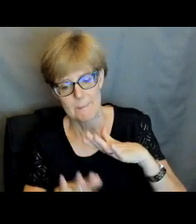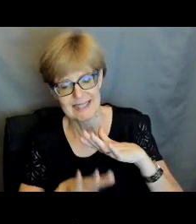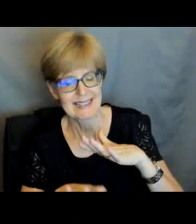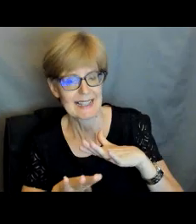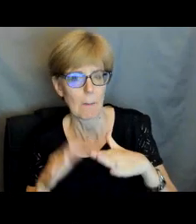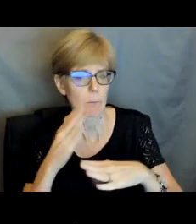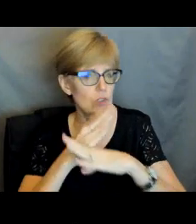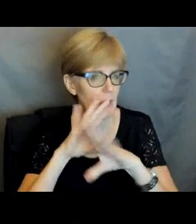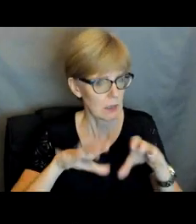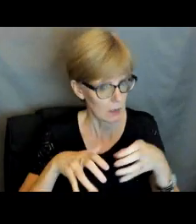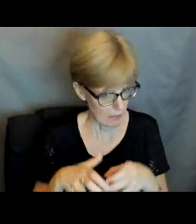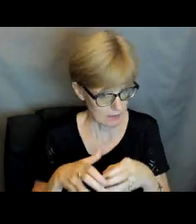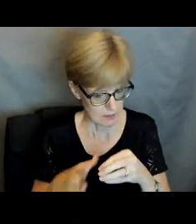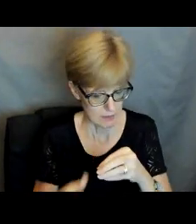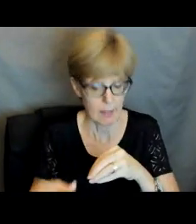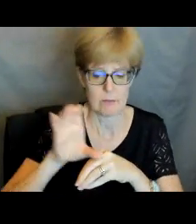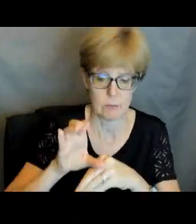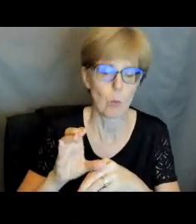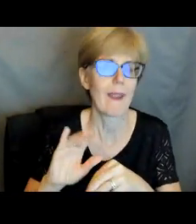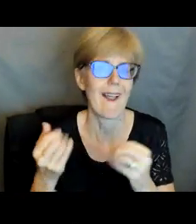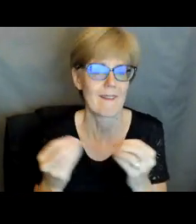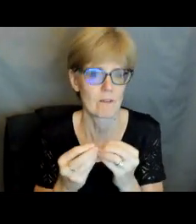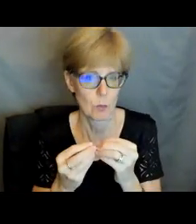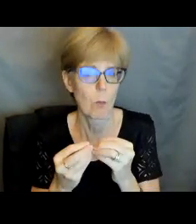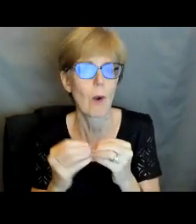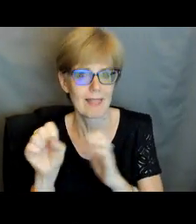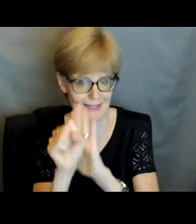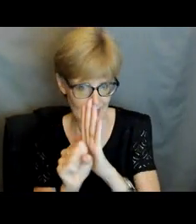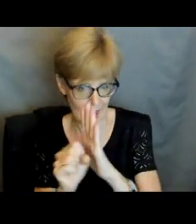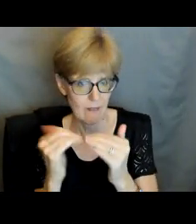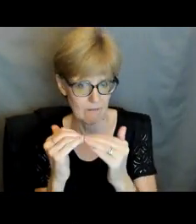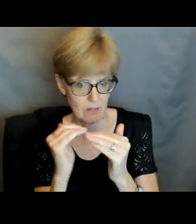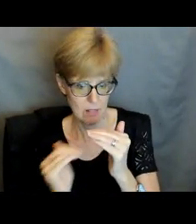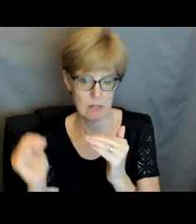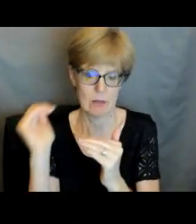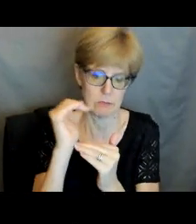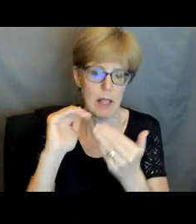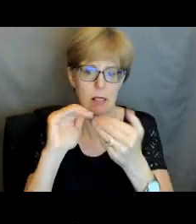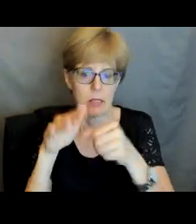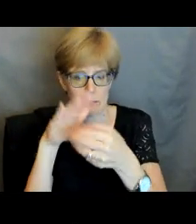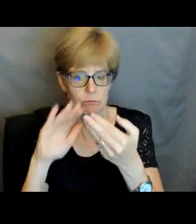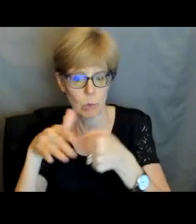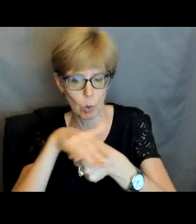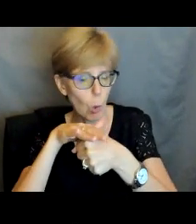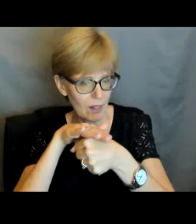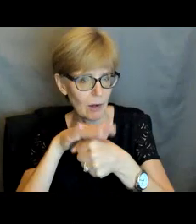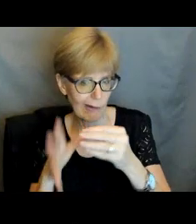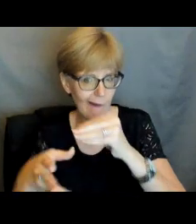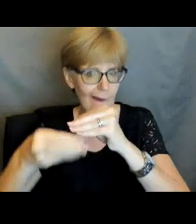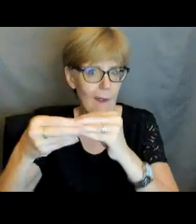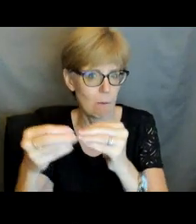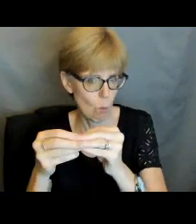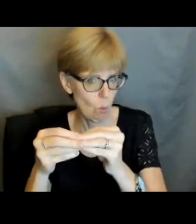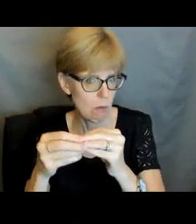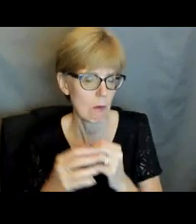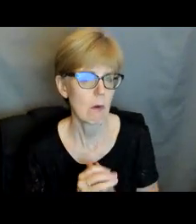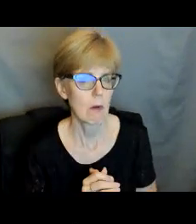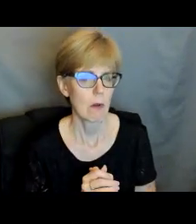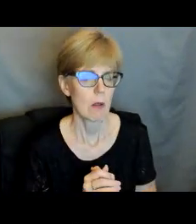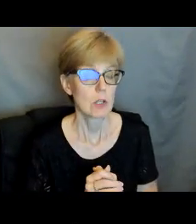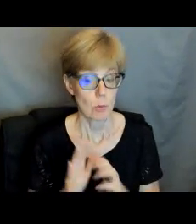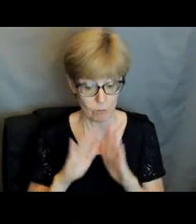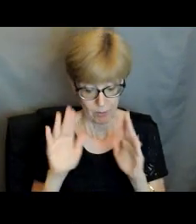state level, and then in various localities, there are additional protections. So if you're a housing provider, it's